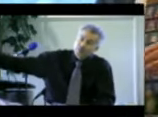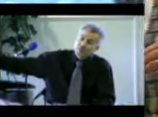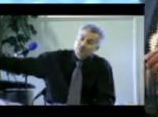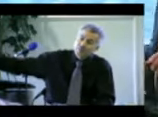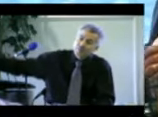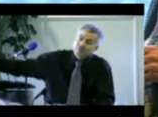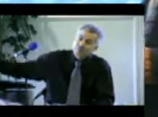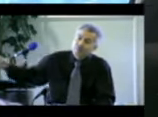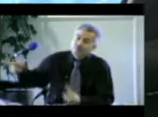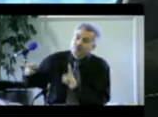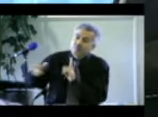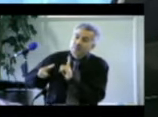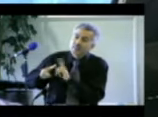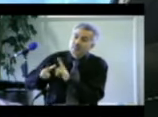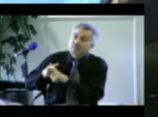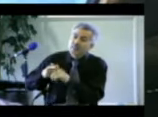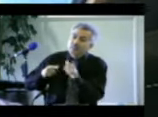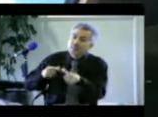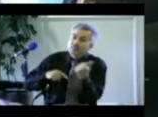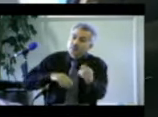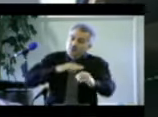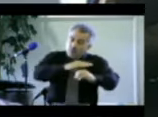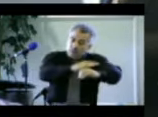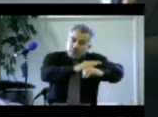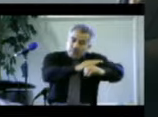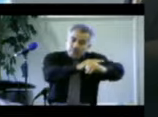And we come to another morning.